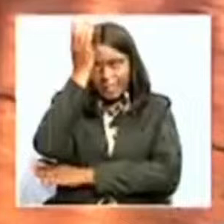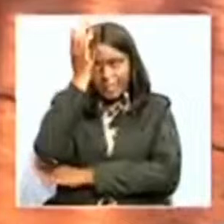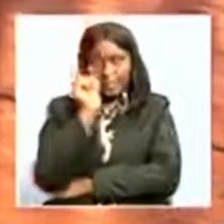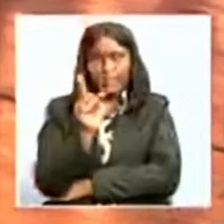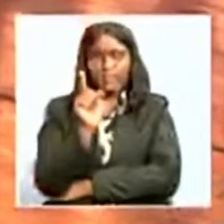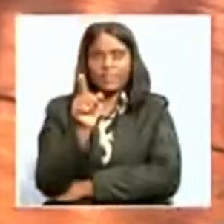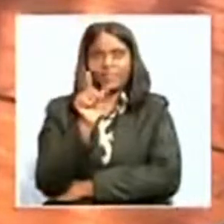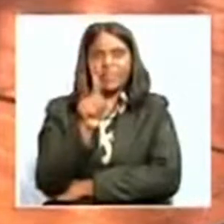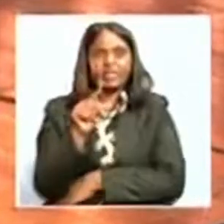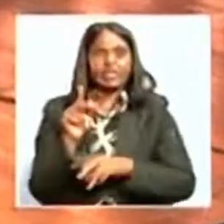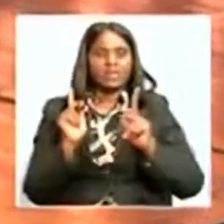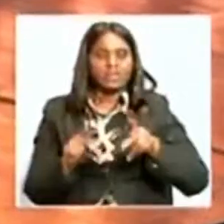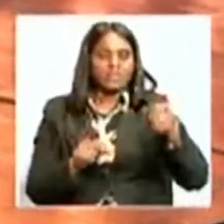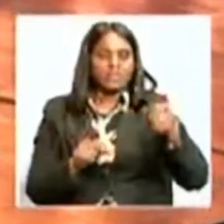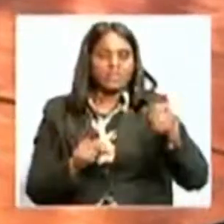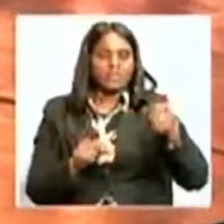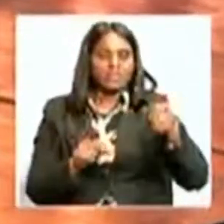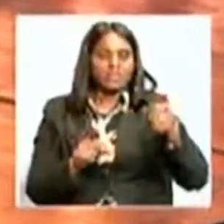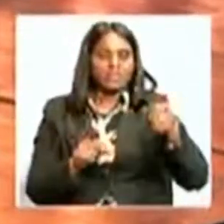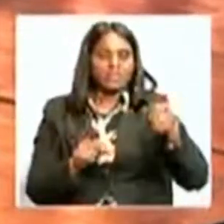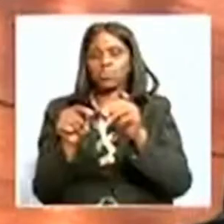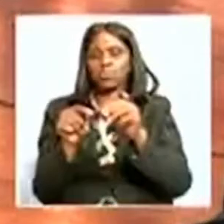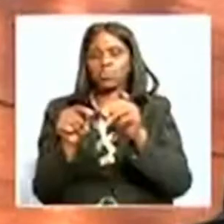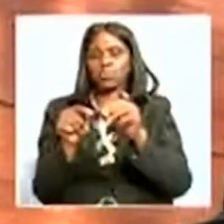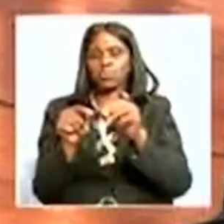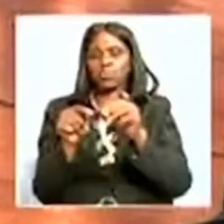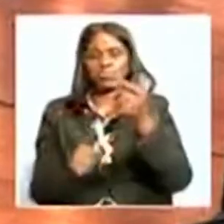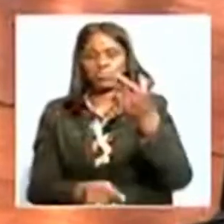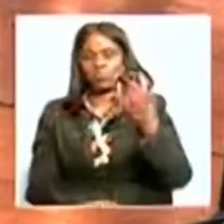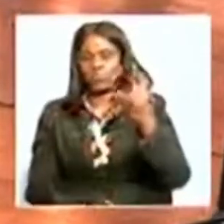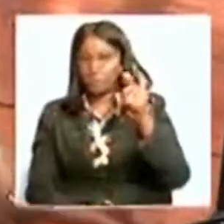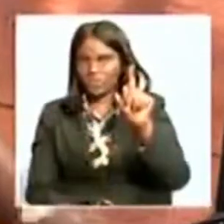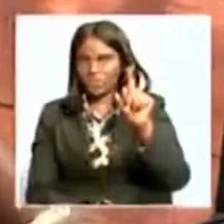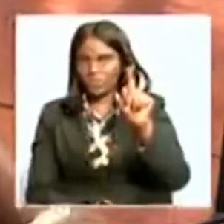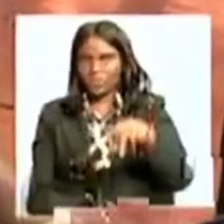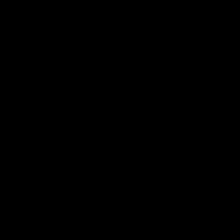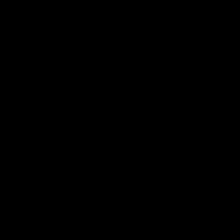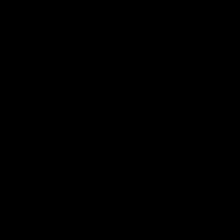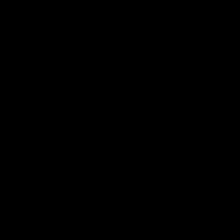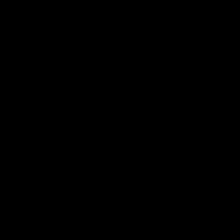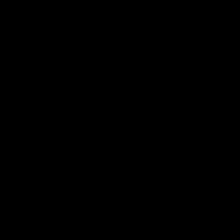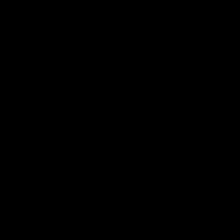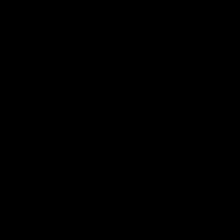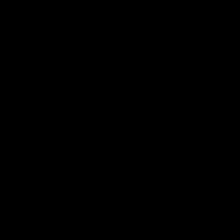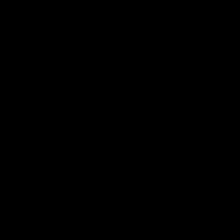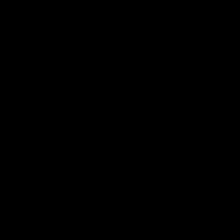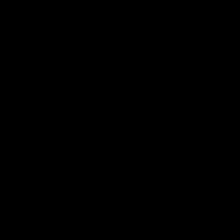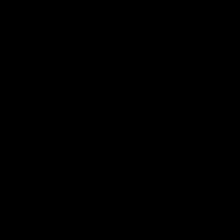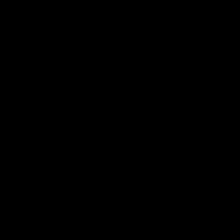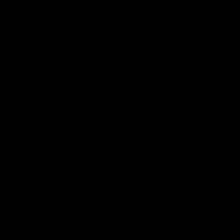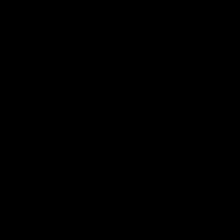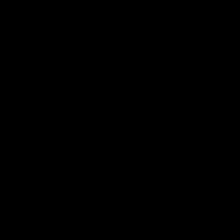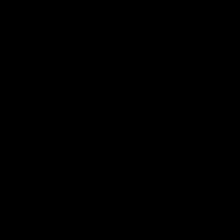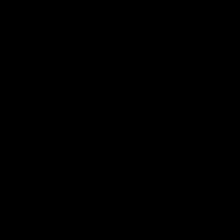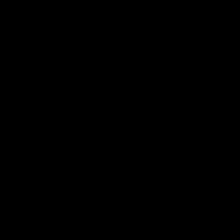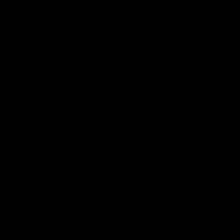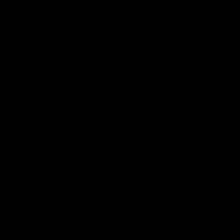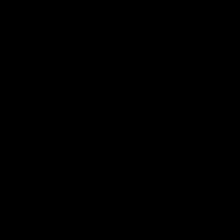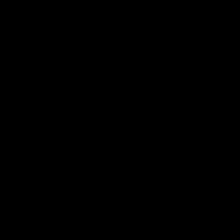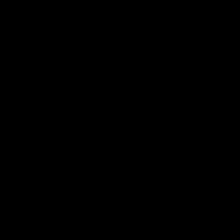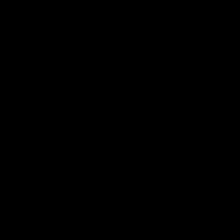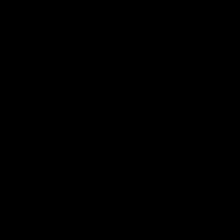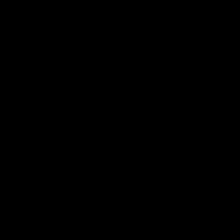Because the tenant may be able to the 21st, depending on the salary.